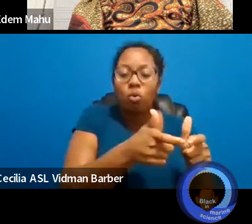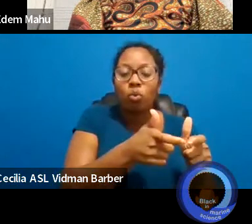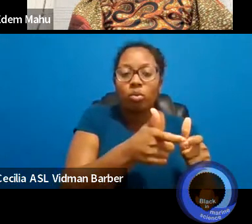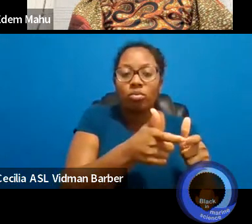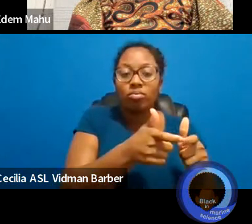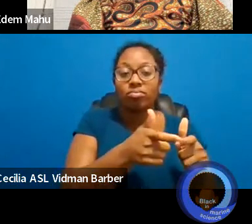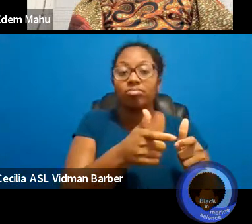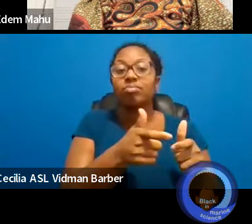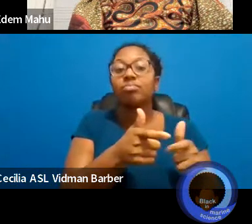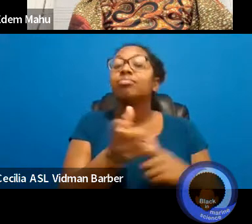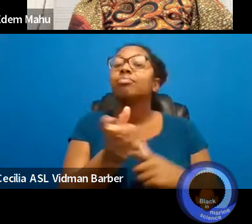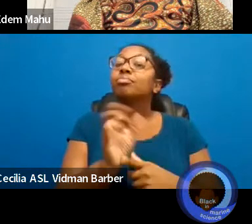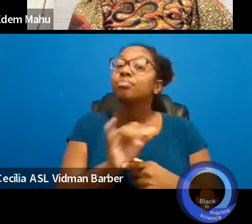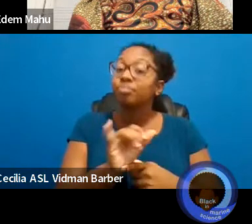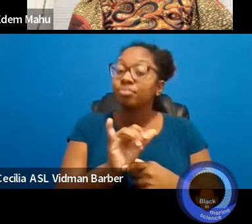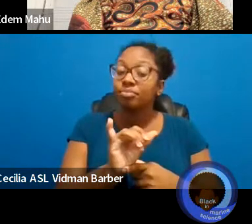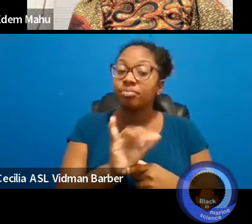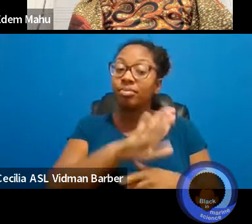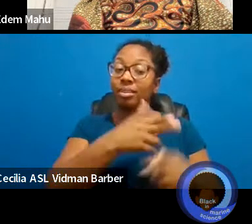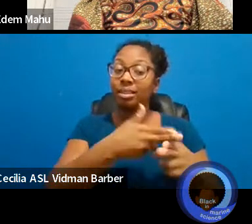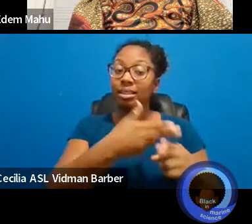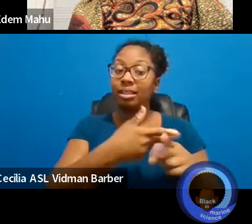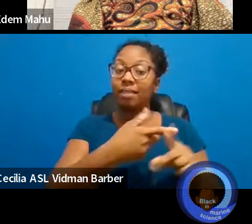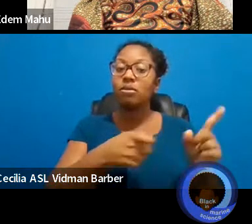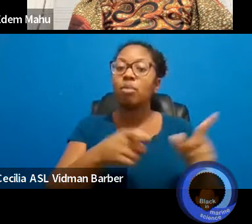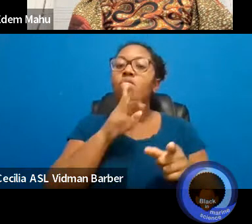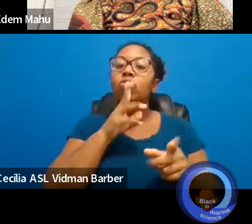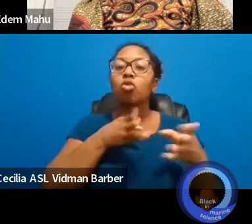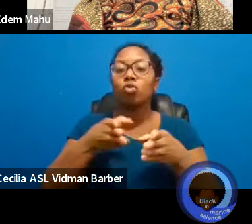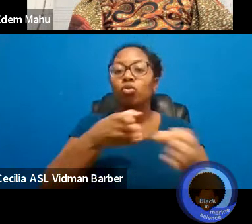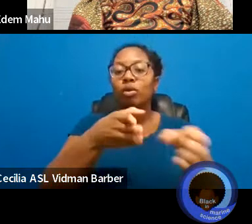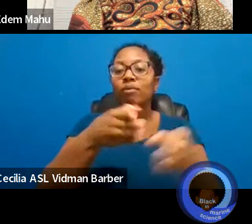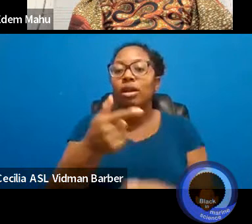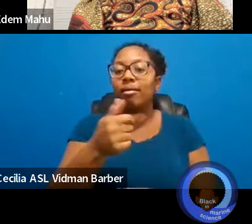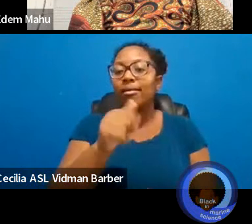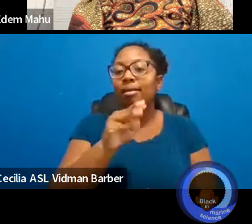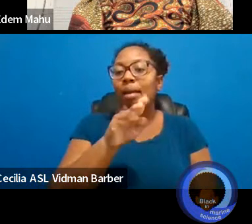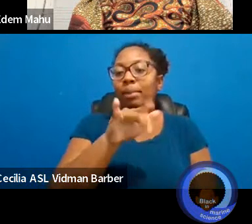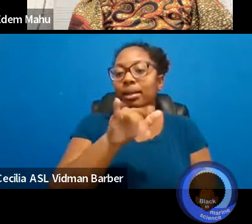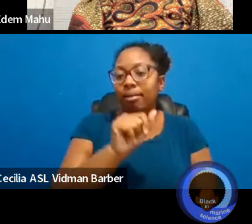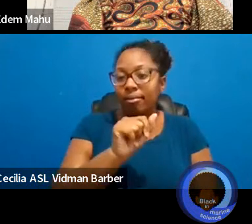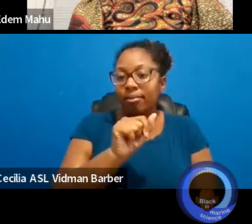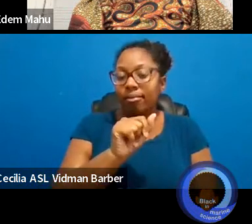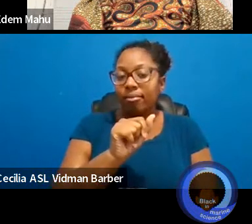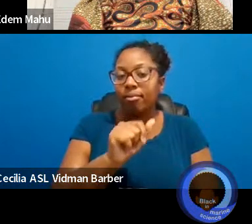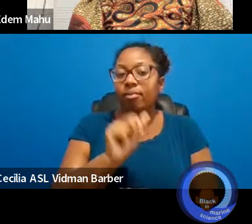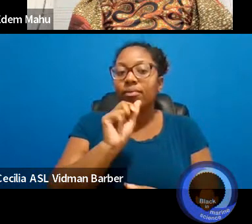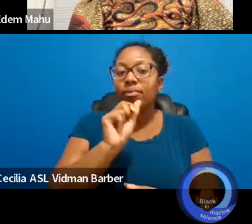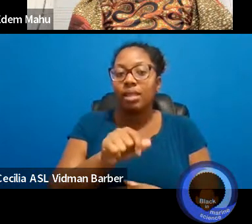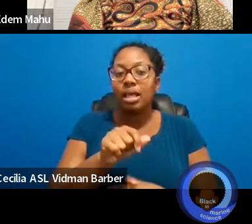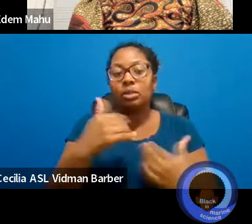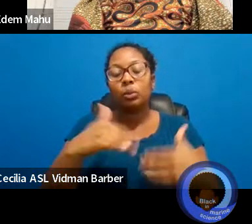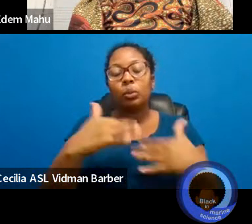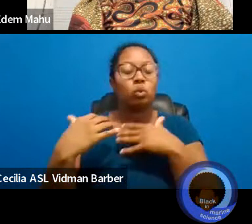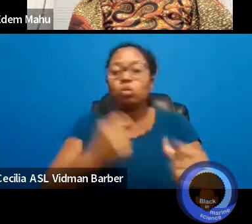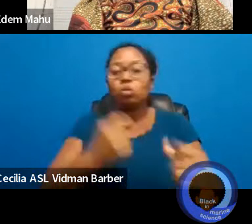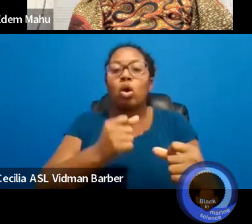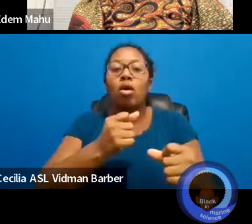country also gets its name from the River Gambia, which is also the most prominent feature of the Gambia.